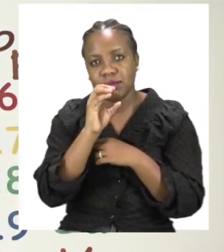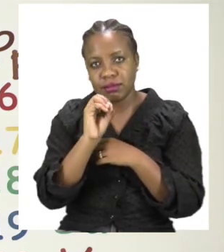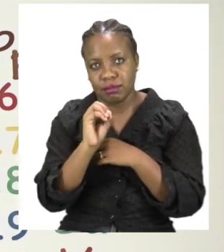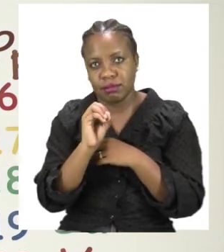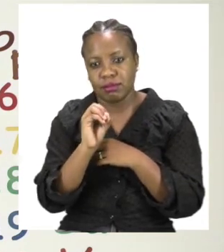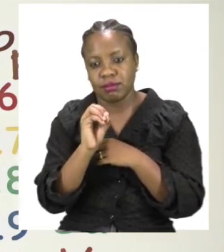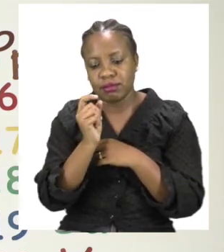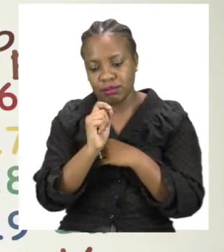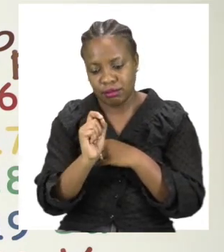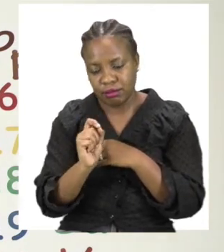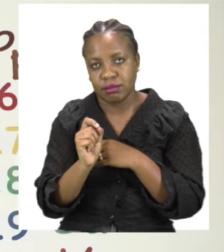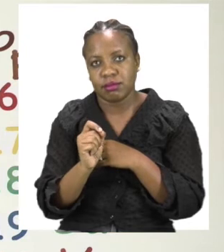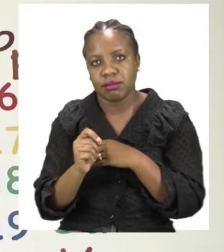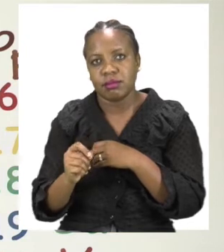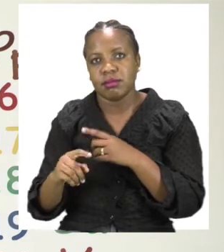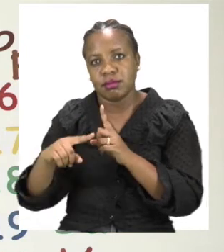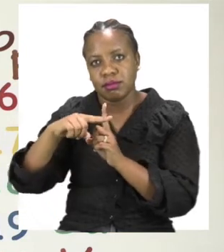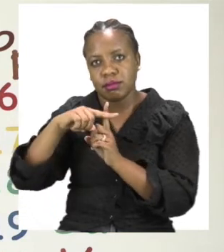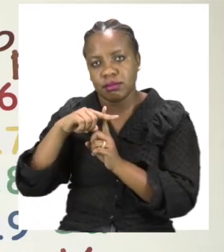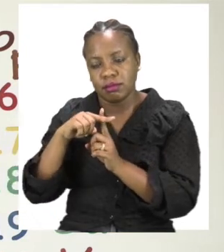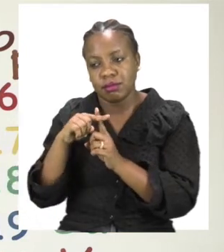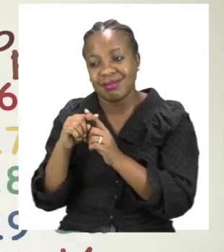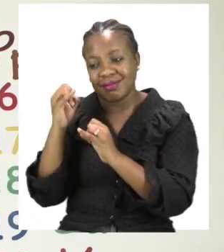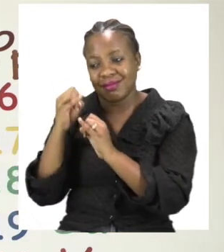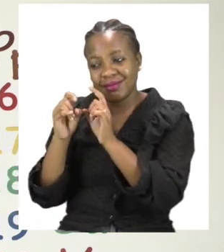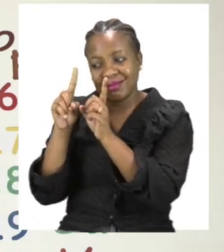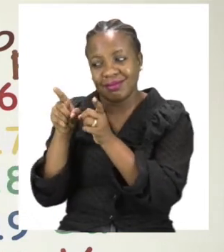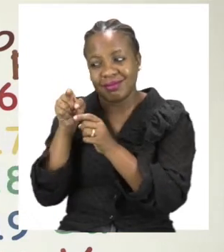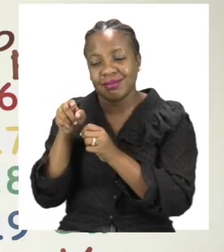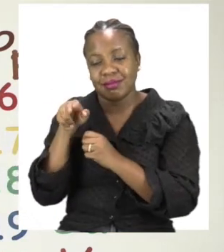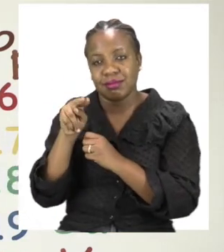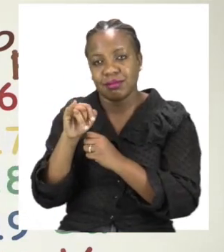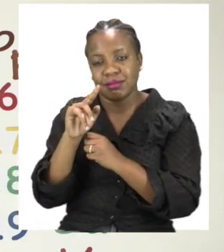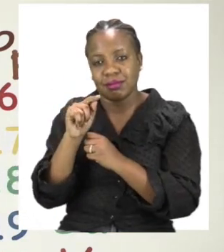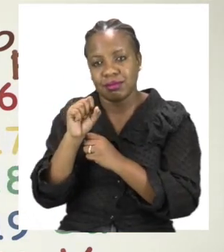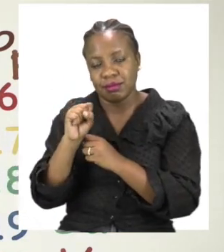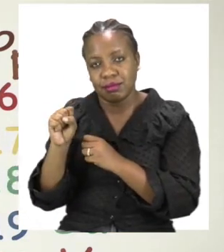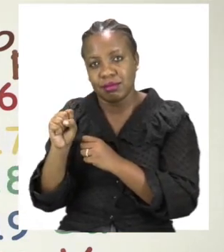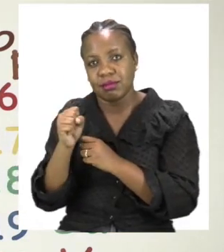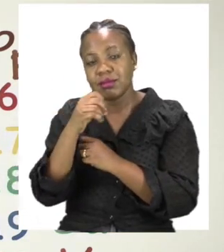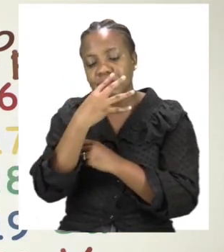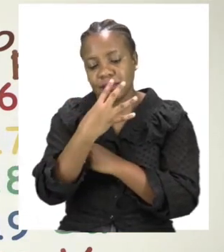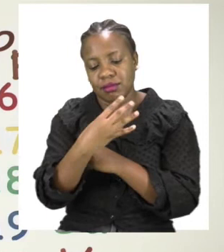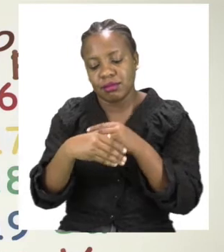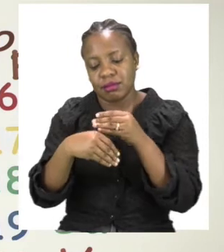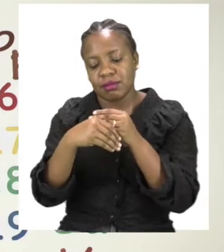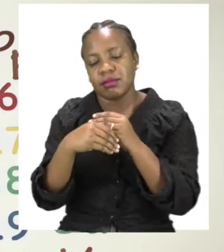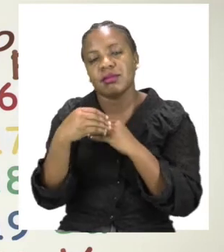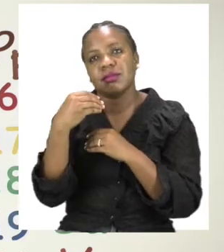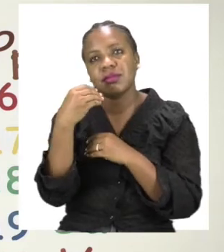down. And then in this bracket, we said 4 plus 5